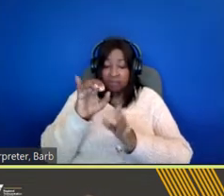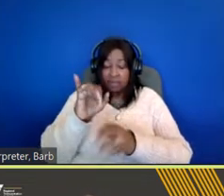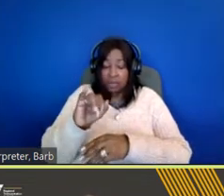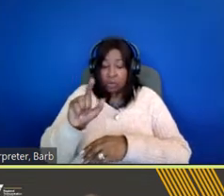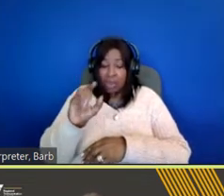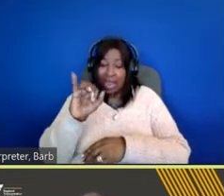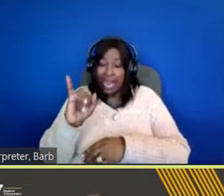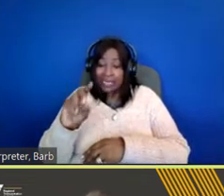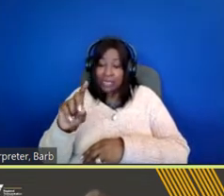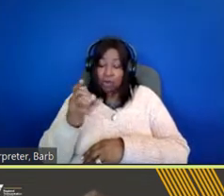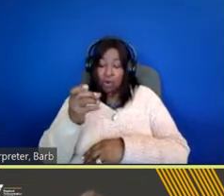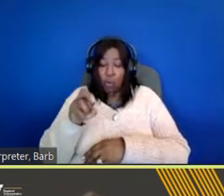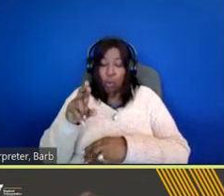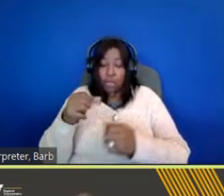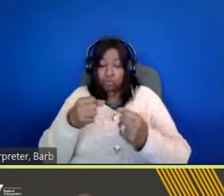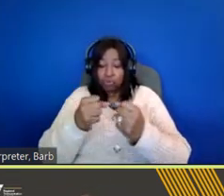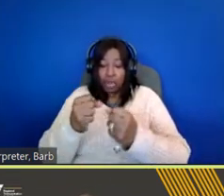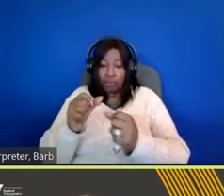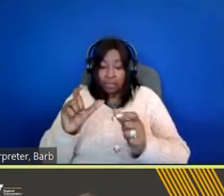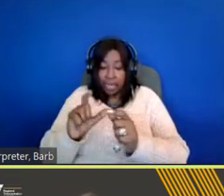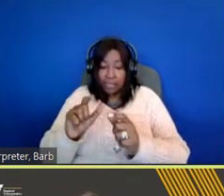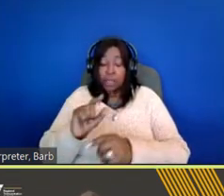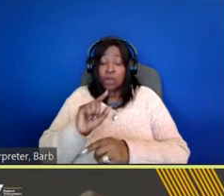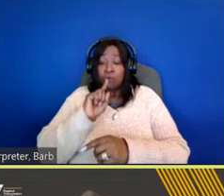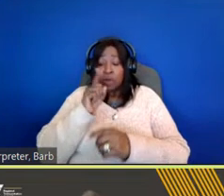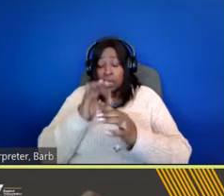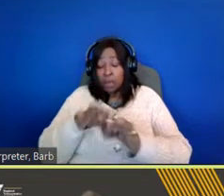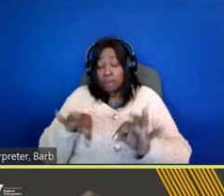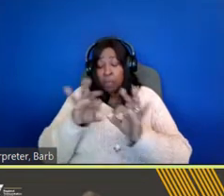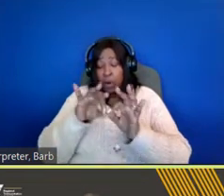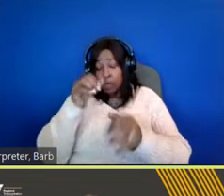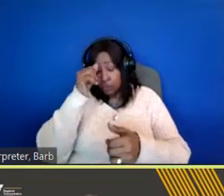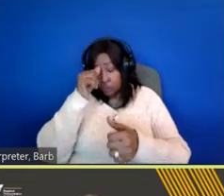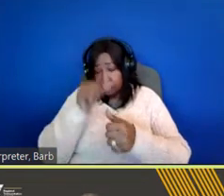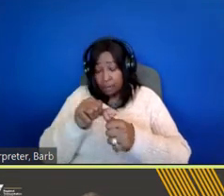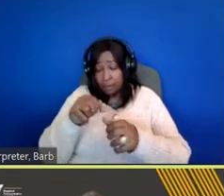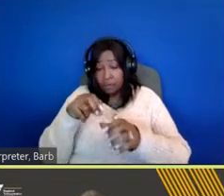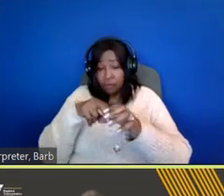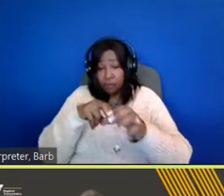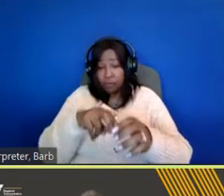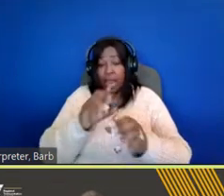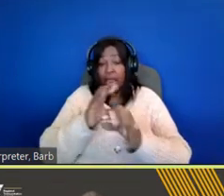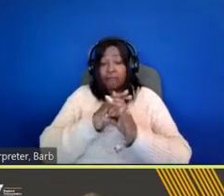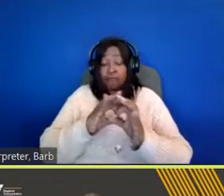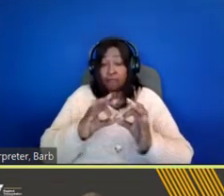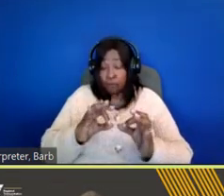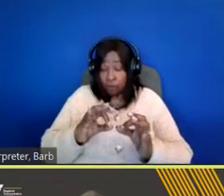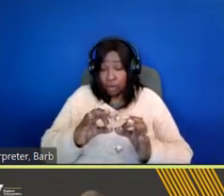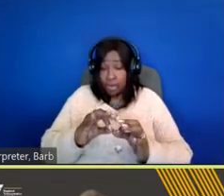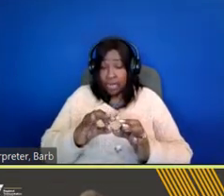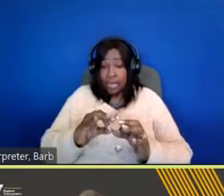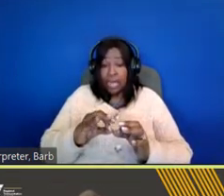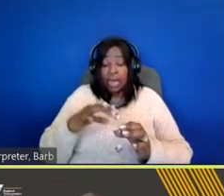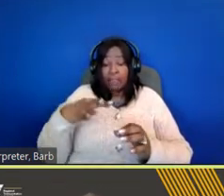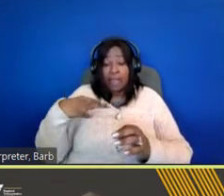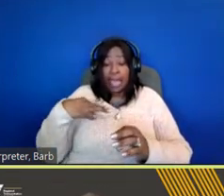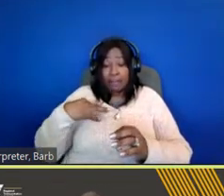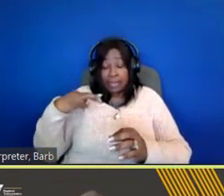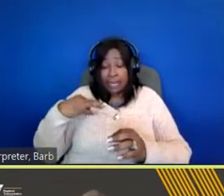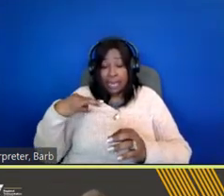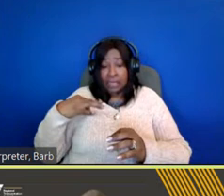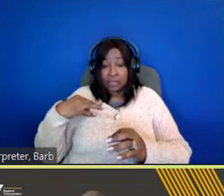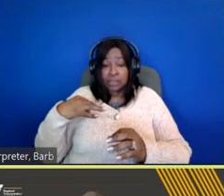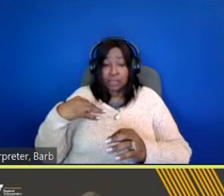driver's license. It's really important to remember for ride-free eligibility that the application is only